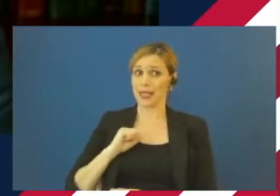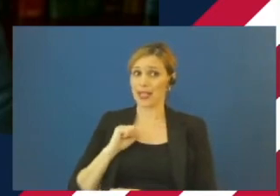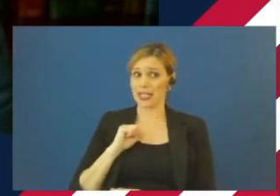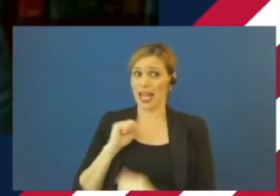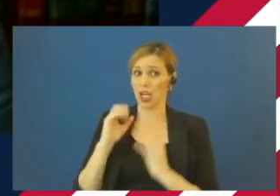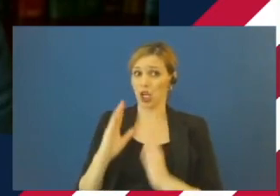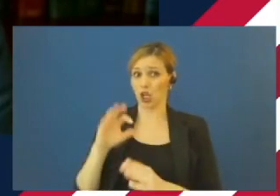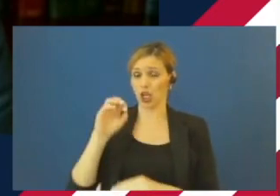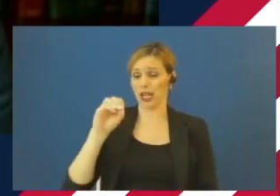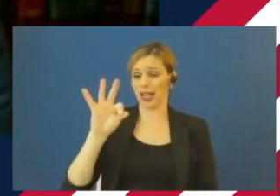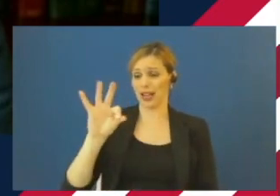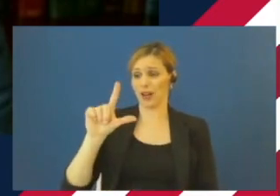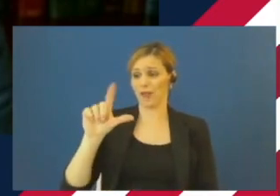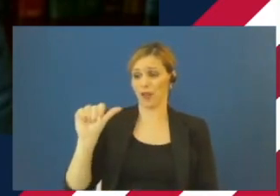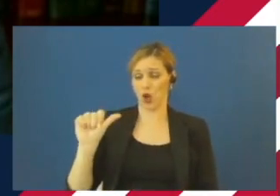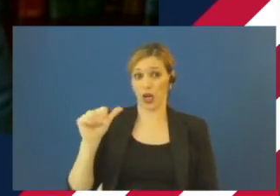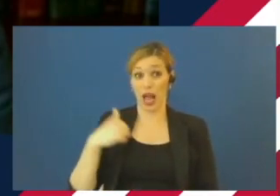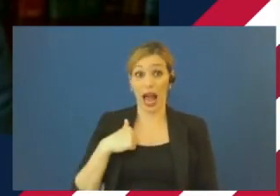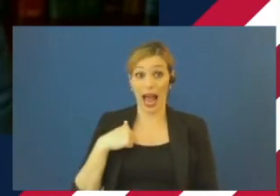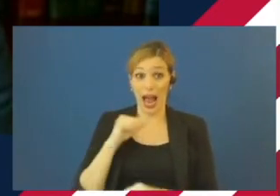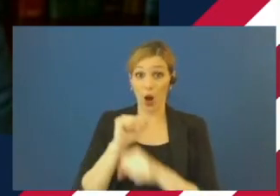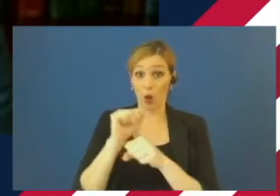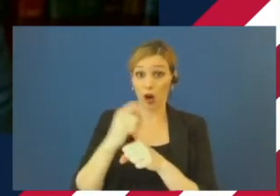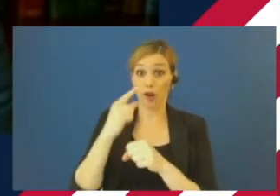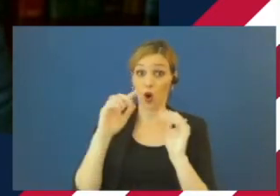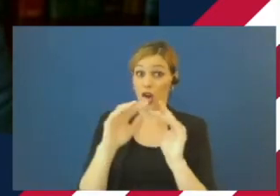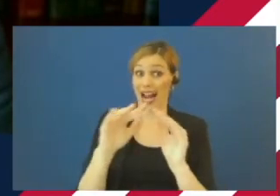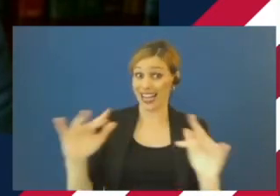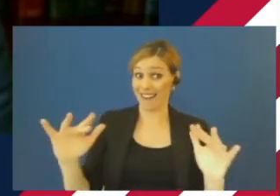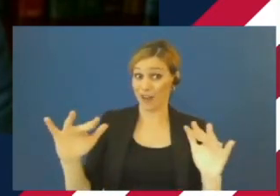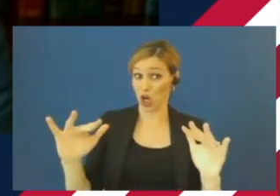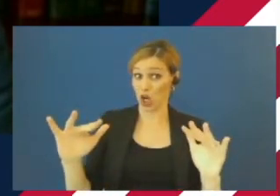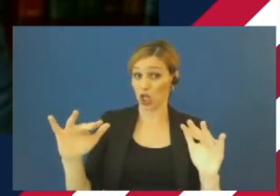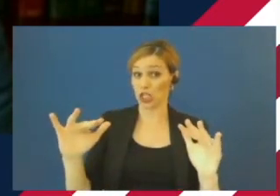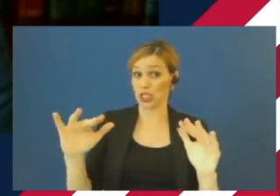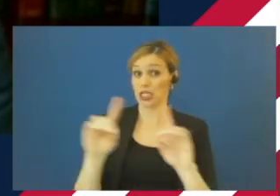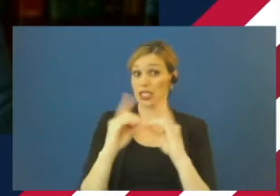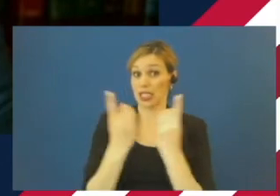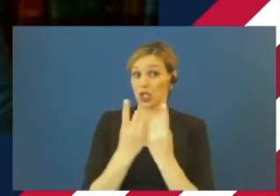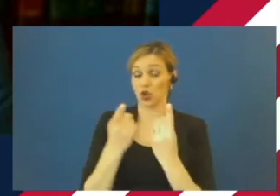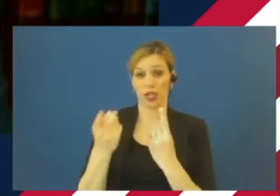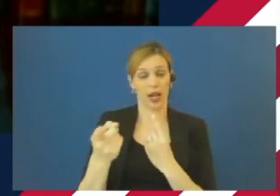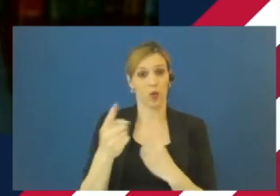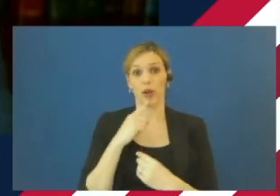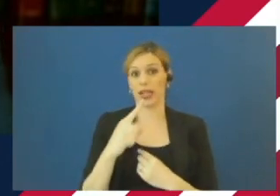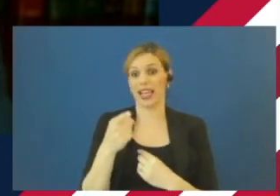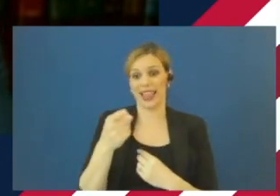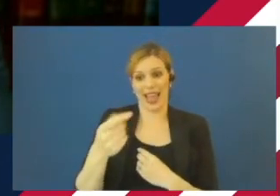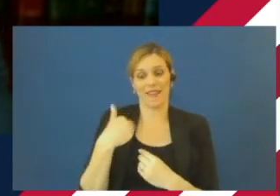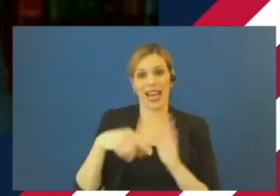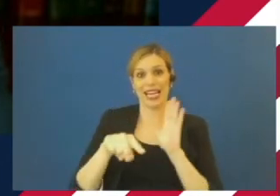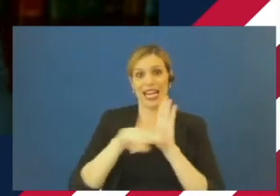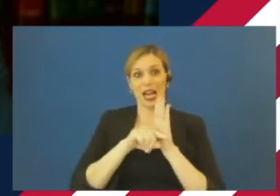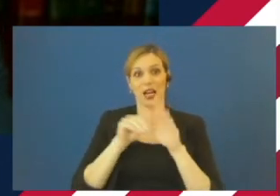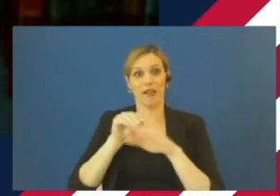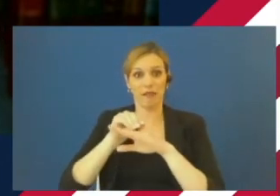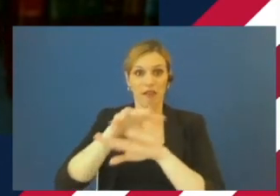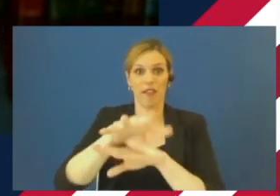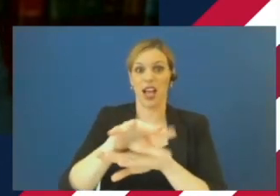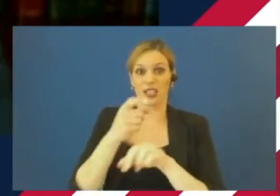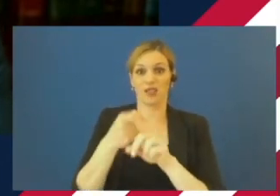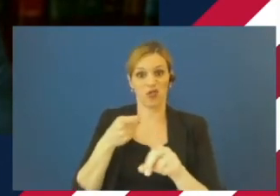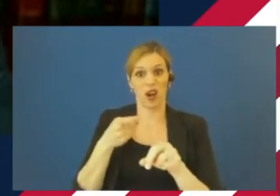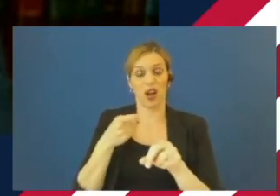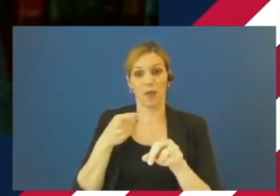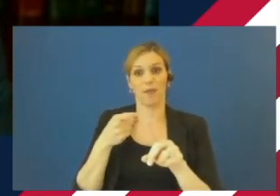district in ground zero for many of the impacts of climate. And I really appreciate your statements, and your